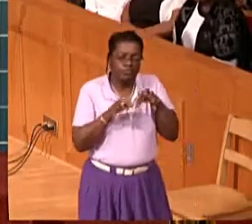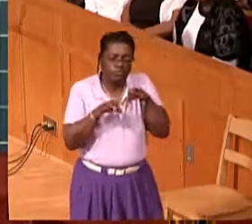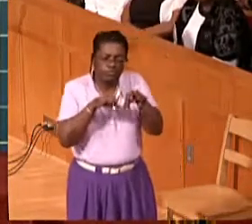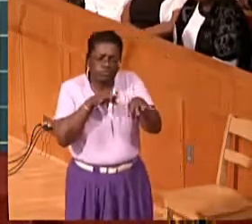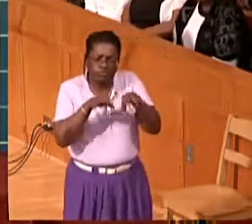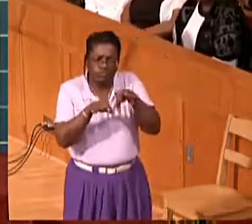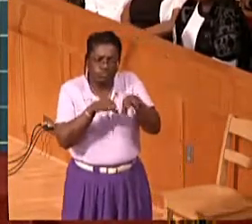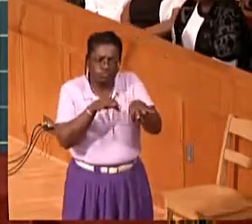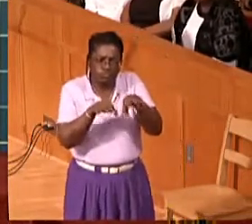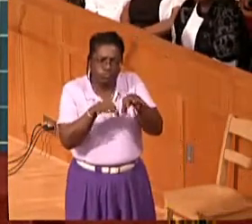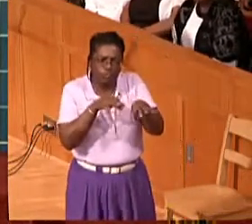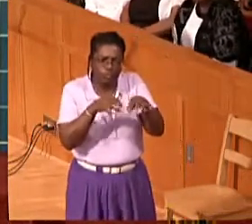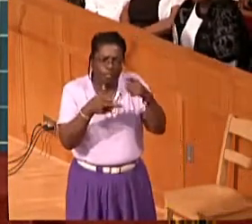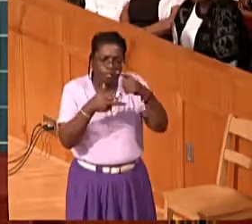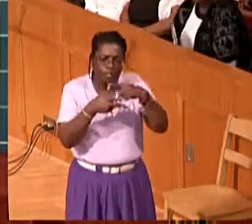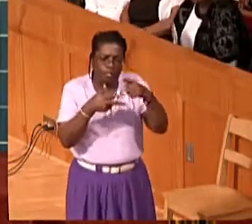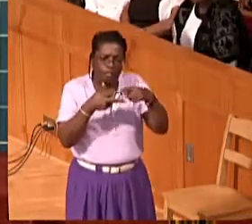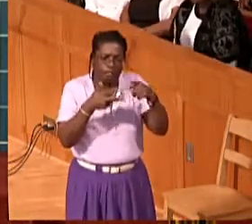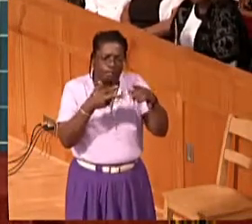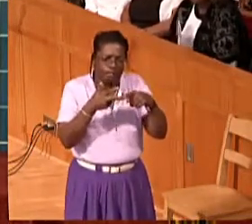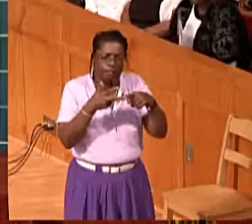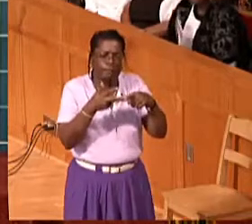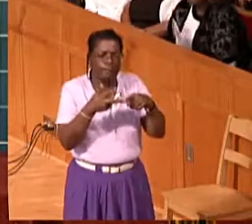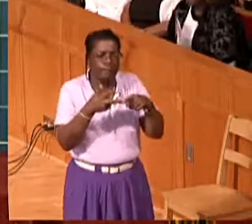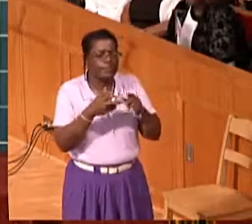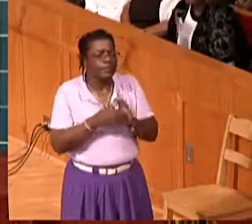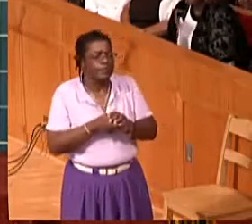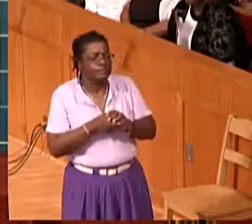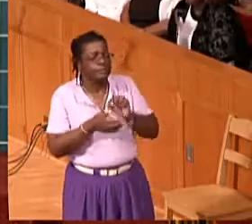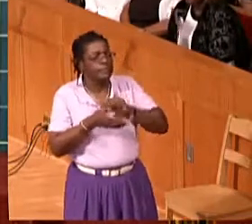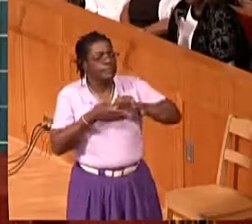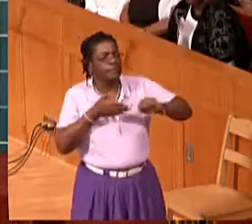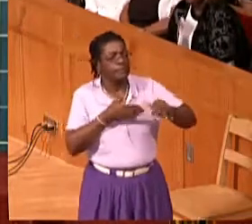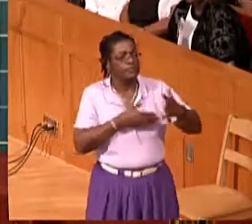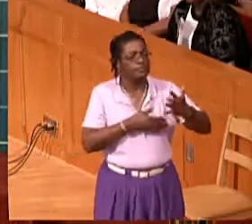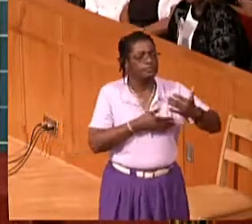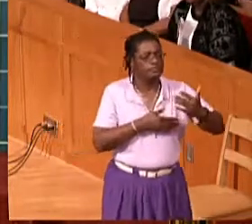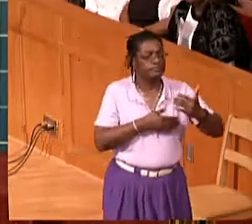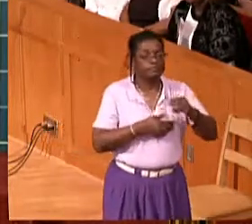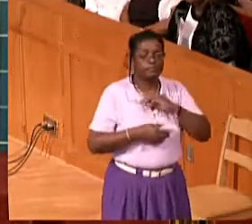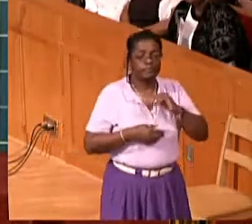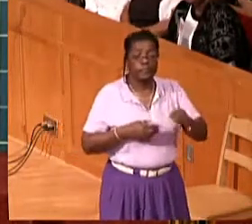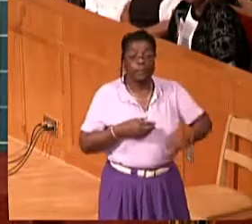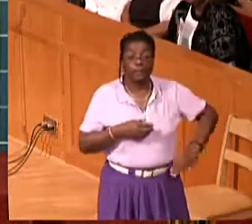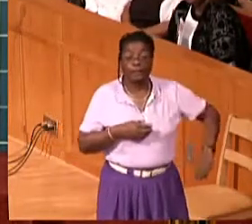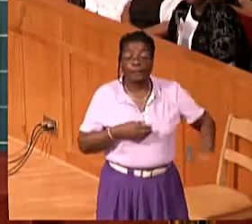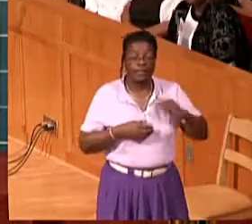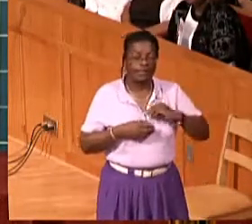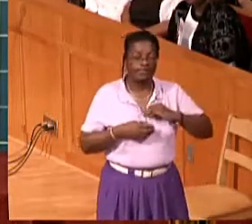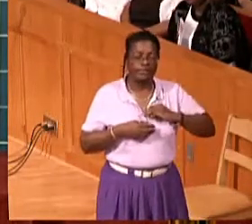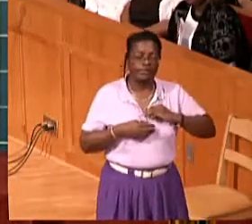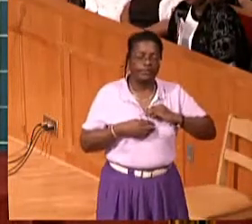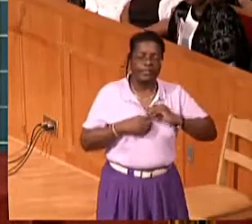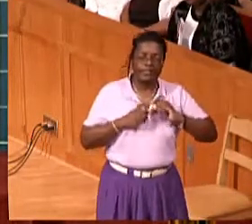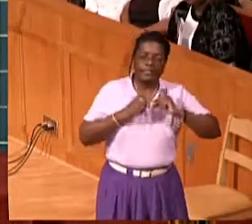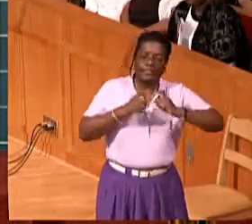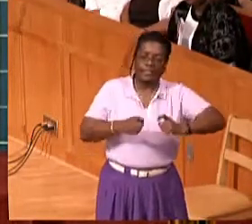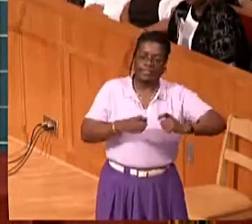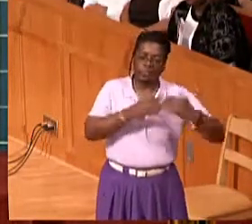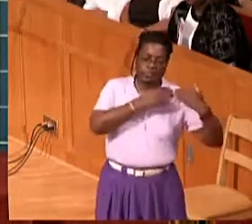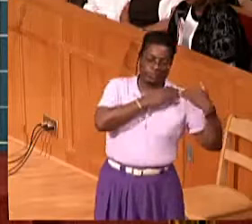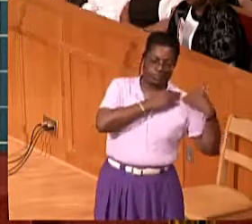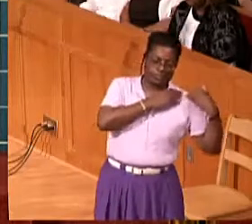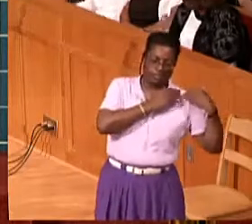The first thing I want to share to you in verse 15, the master assigned the talents. And so when you look at verse 15,